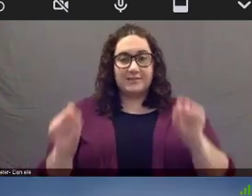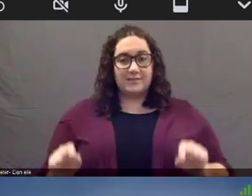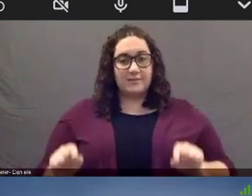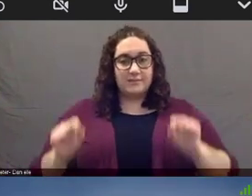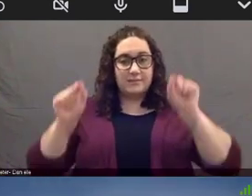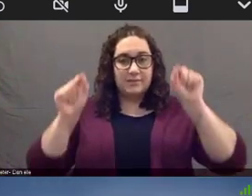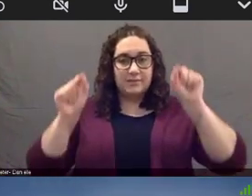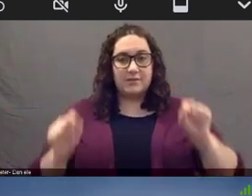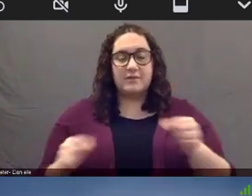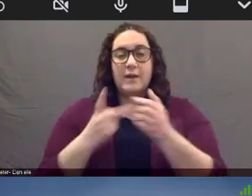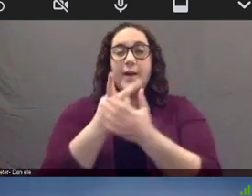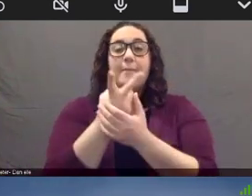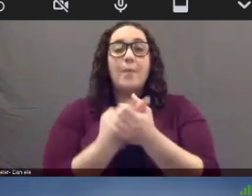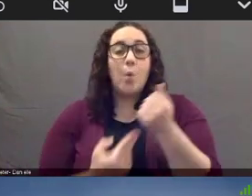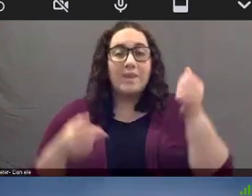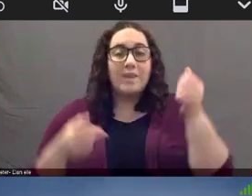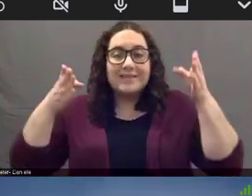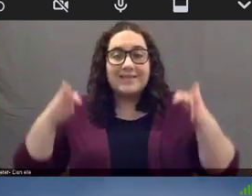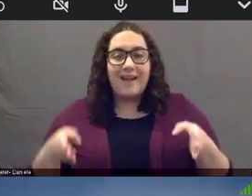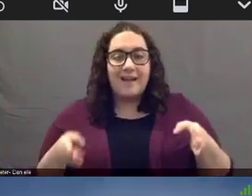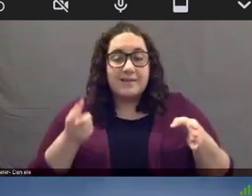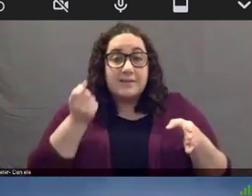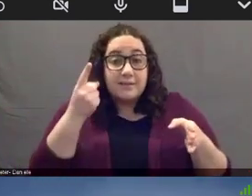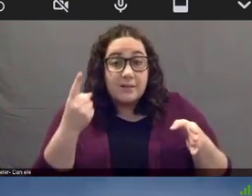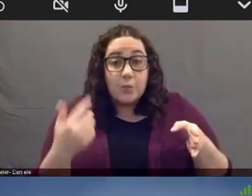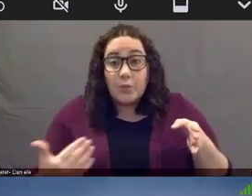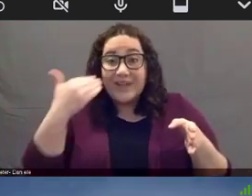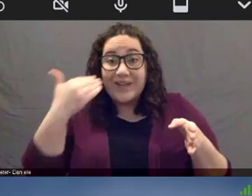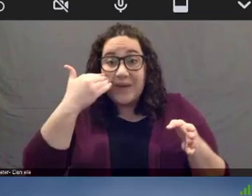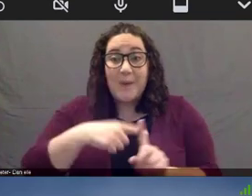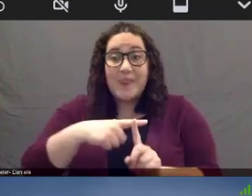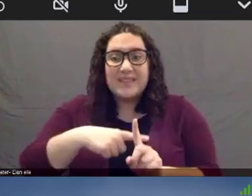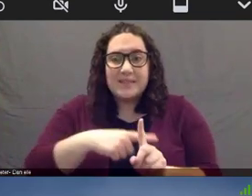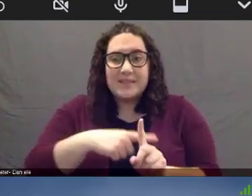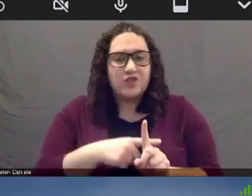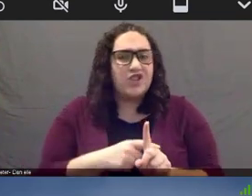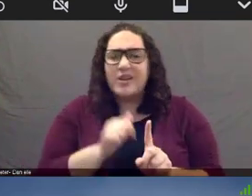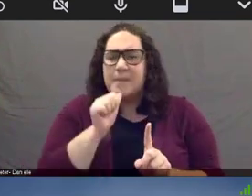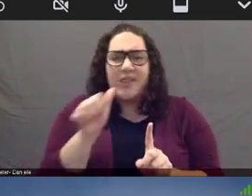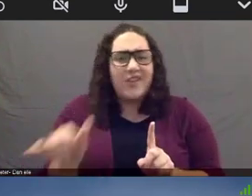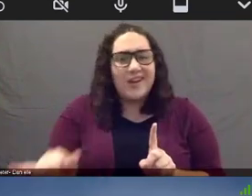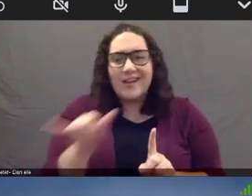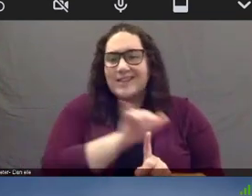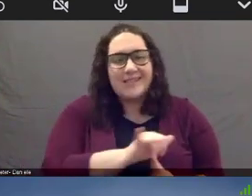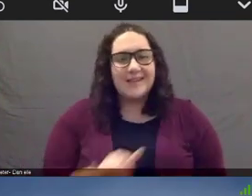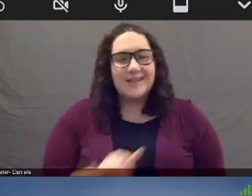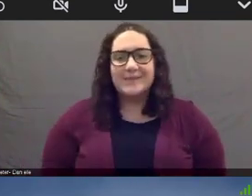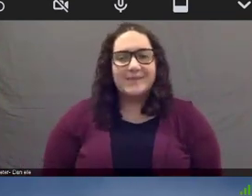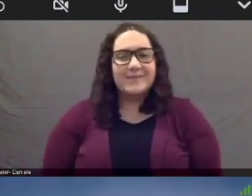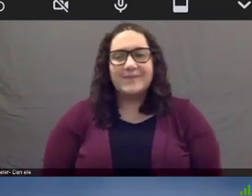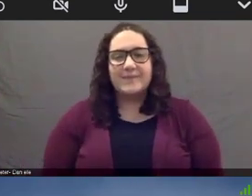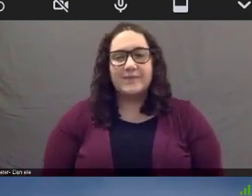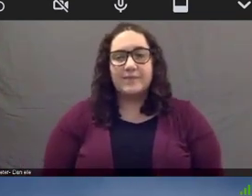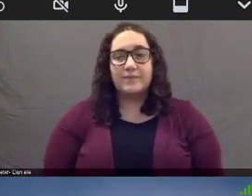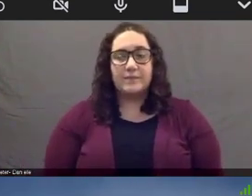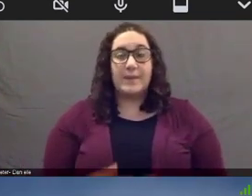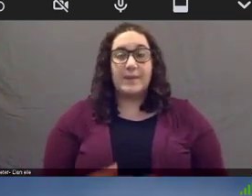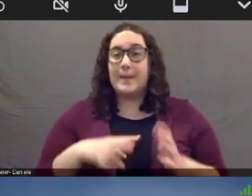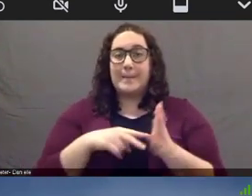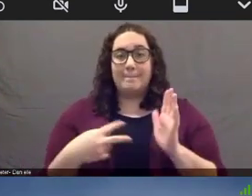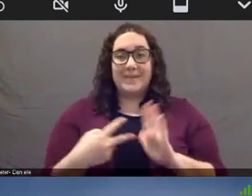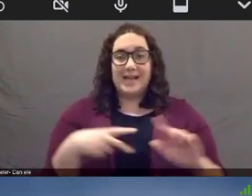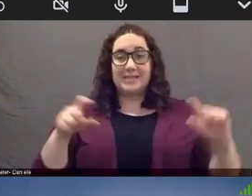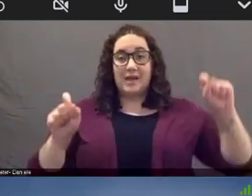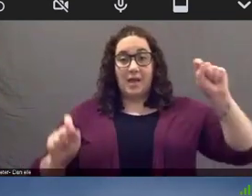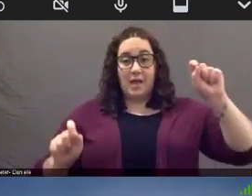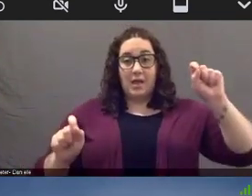not the same. So because they're not the same, this is not a symmetric problem. So I can't apply a boundary